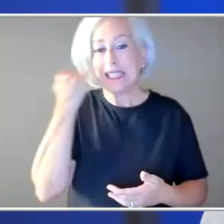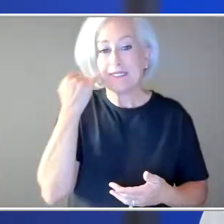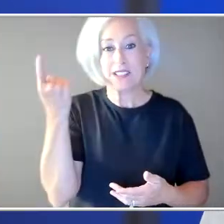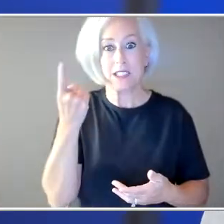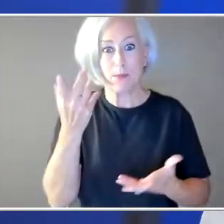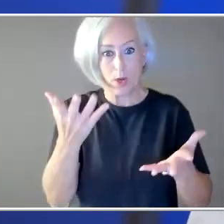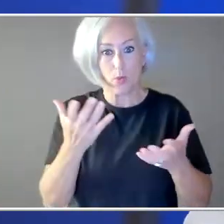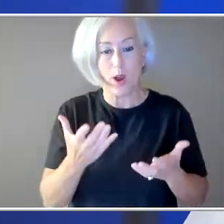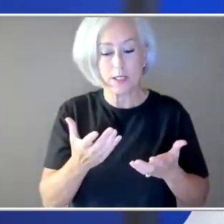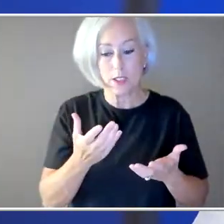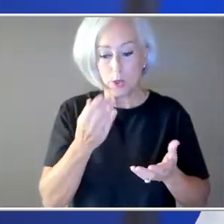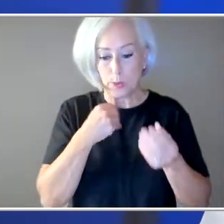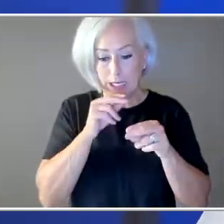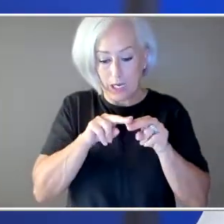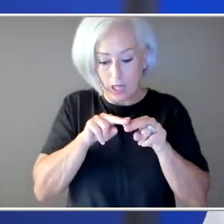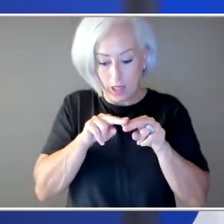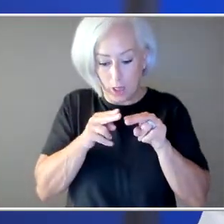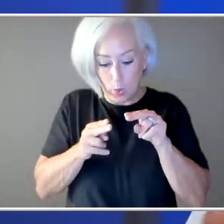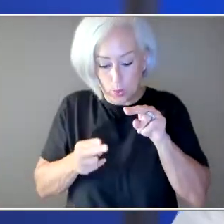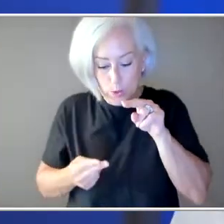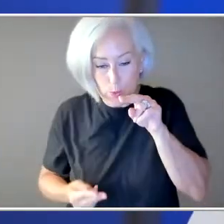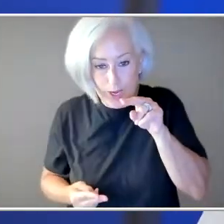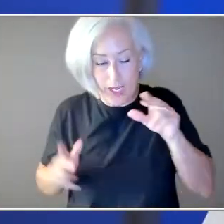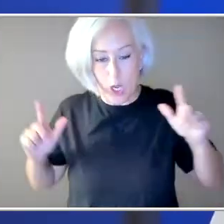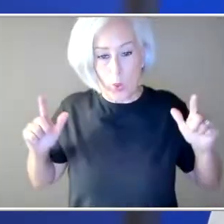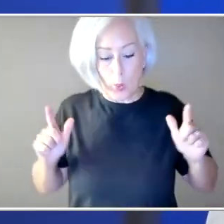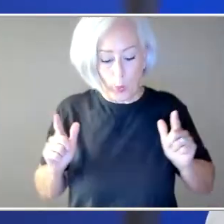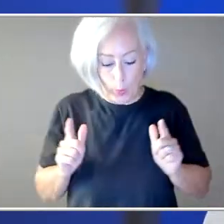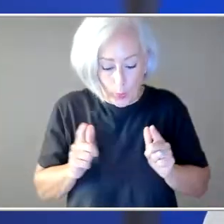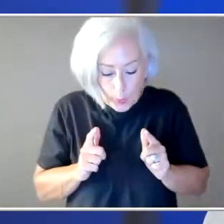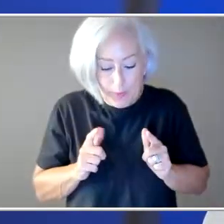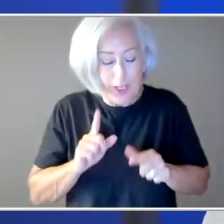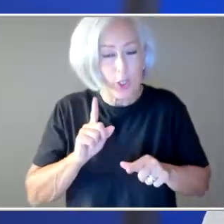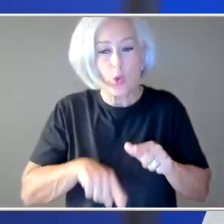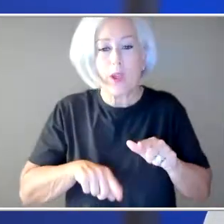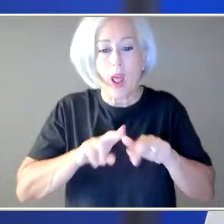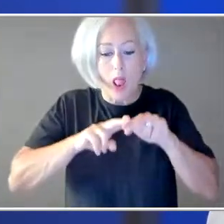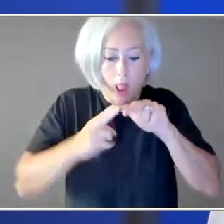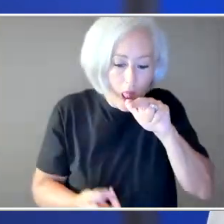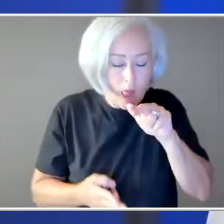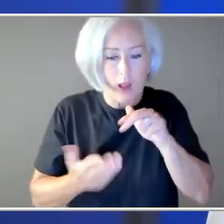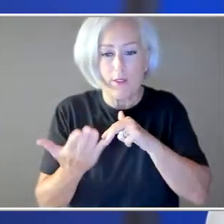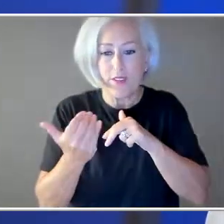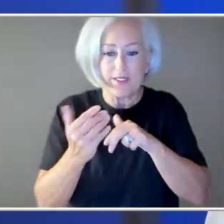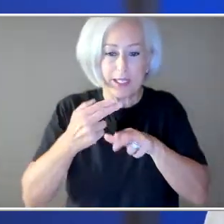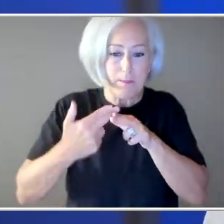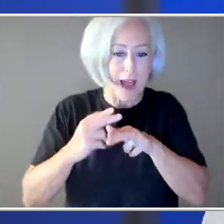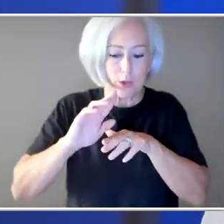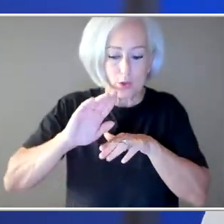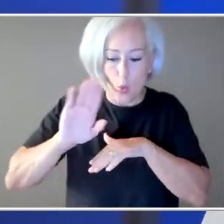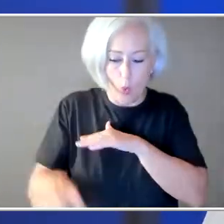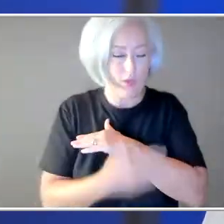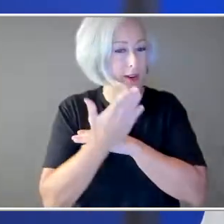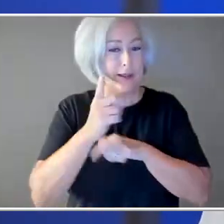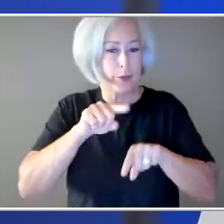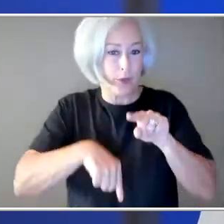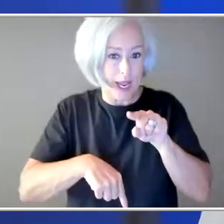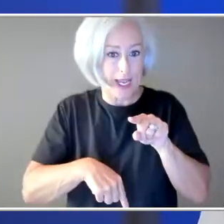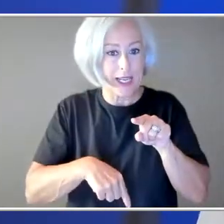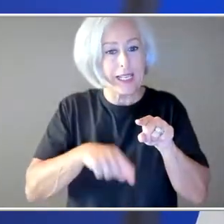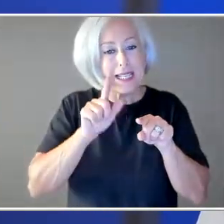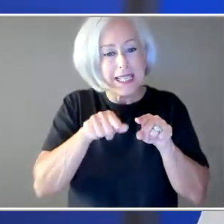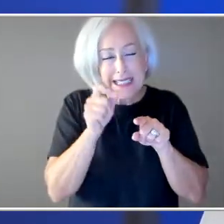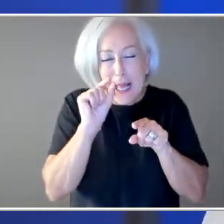pounds overnight, right? You make small little changes over time. And for some people, you know, they've never